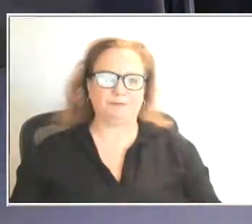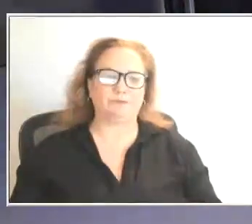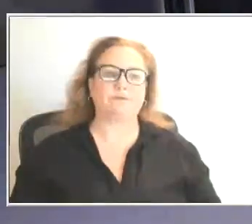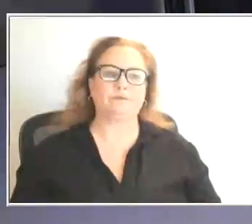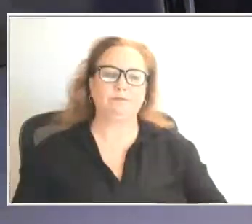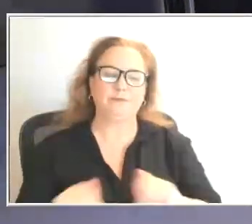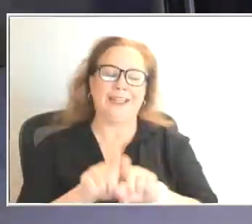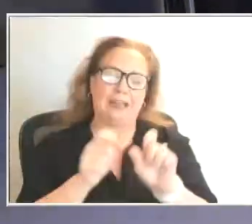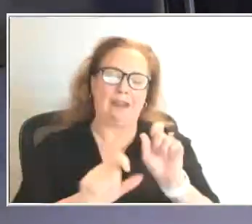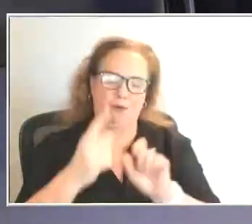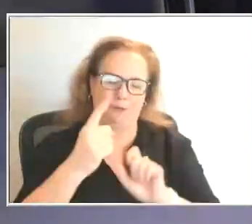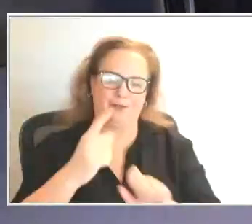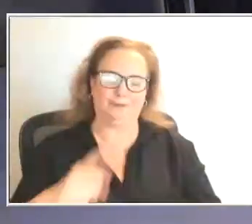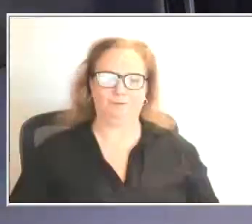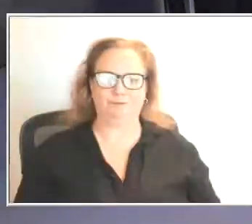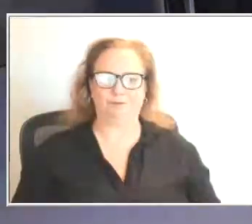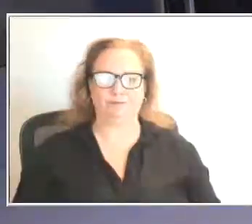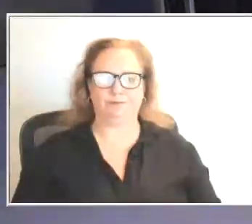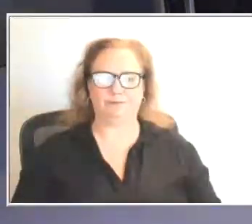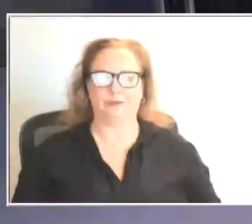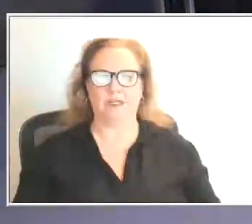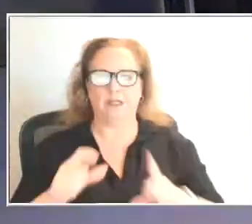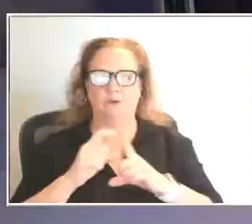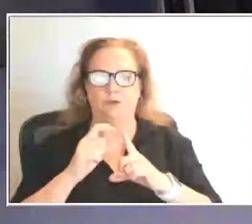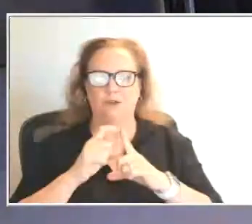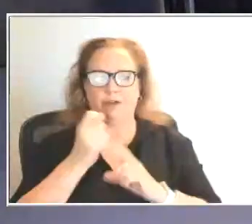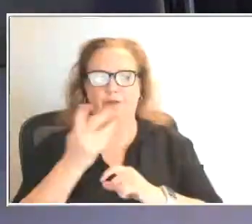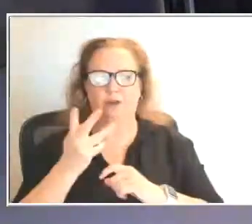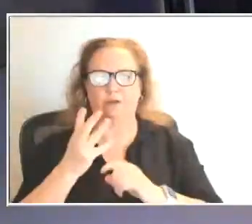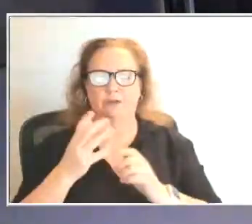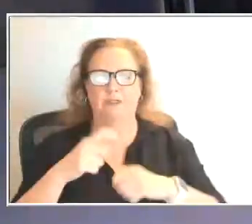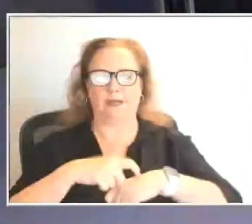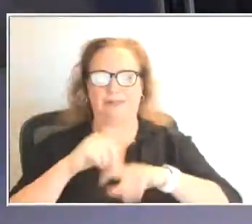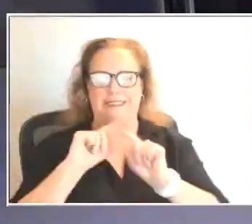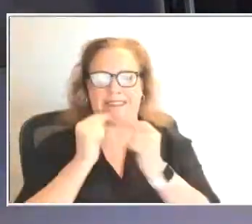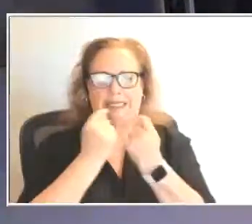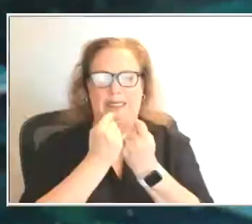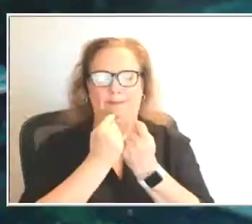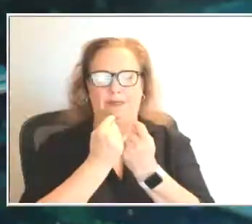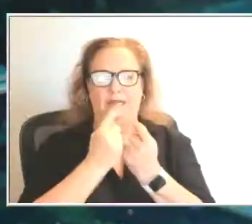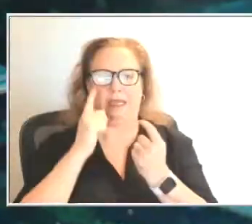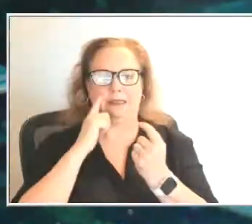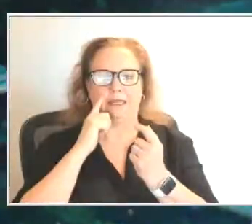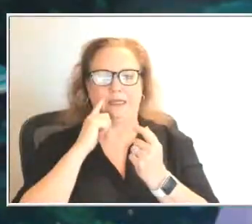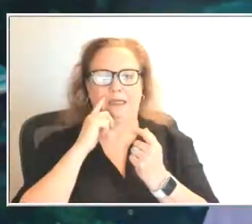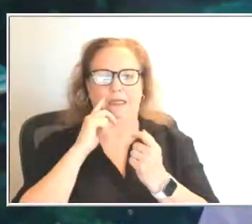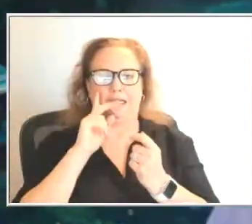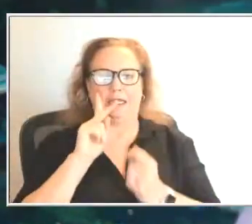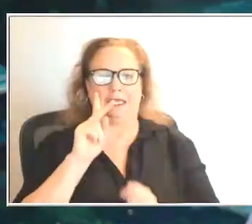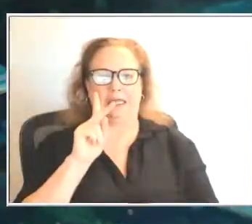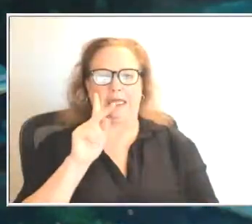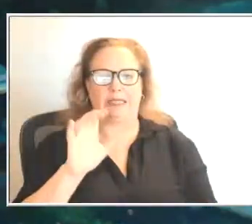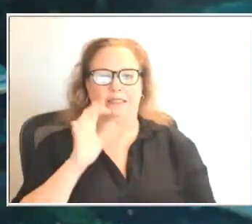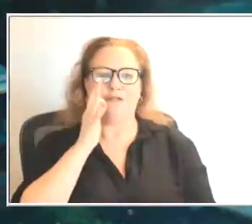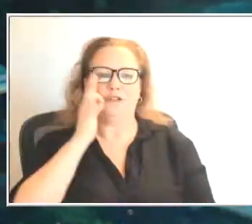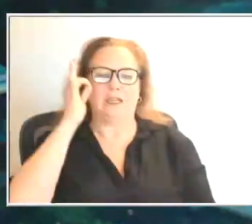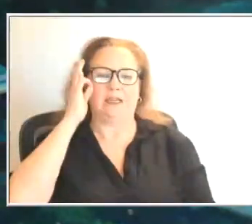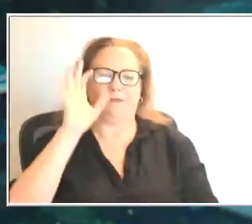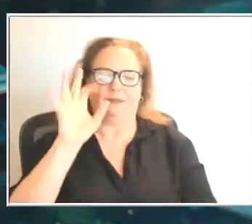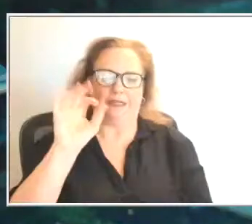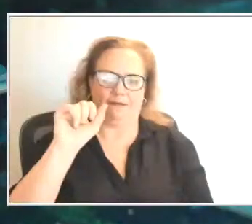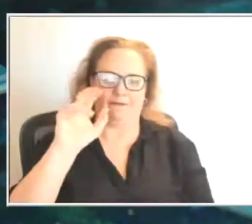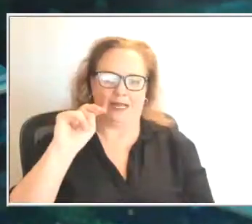everywhere. You know, I think the word you've heard a couple times today is team. I think about the Kansas City Chiefs, so I'm a huge Chiefs fan,